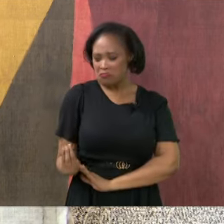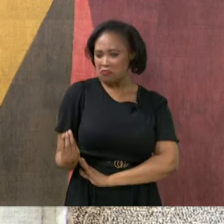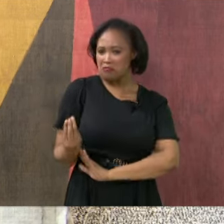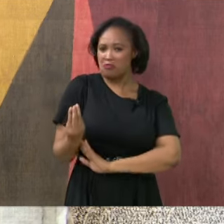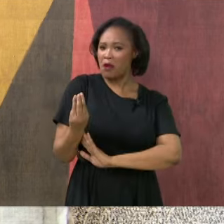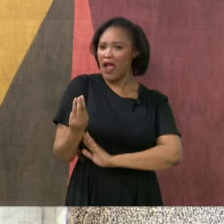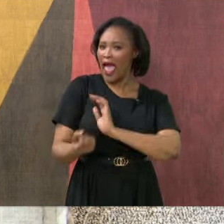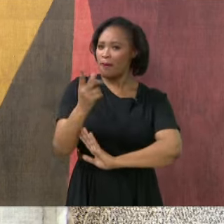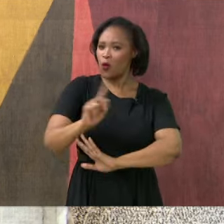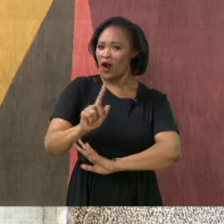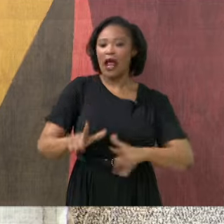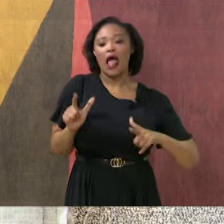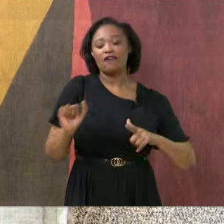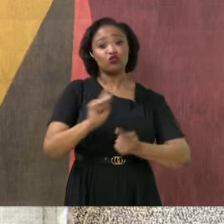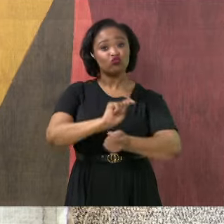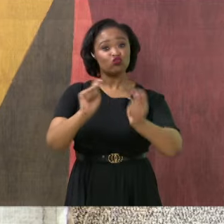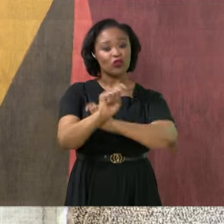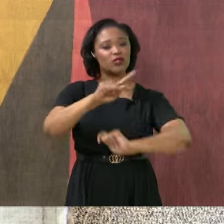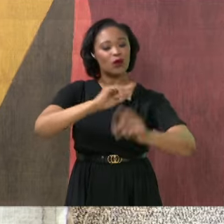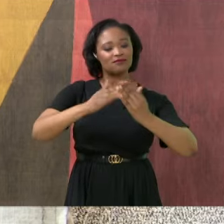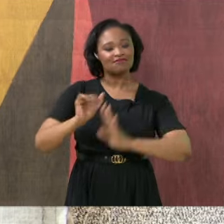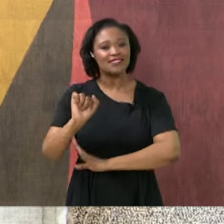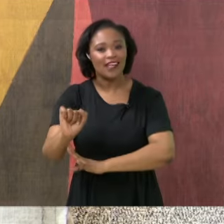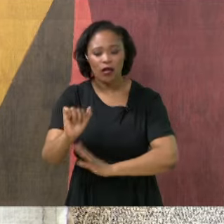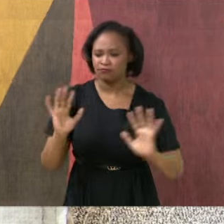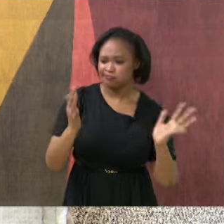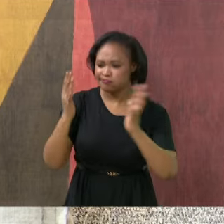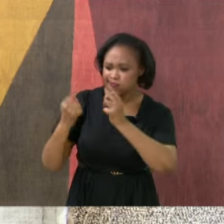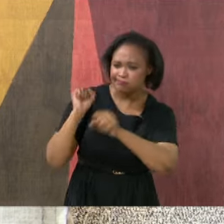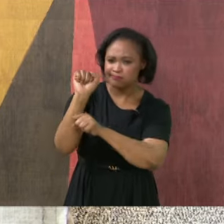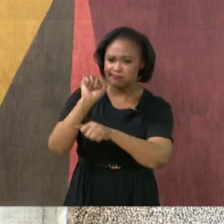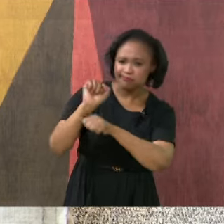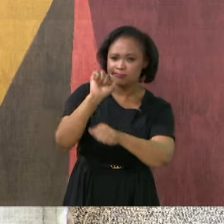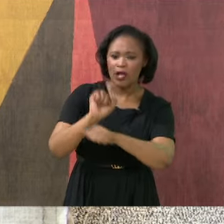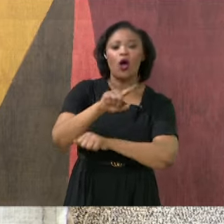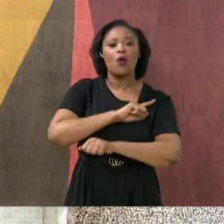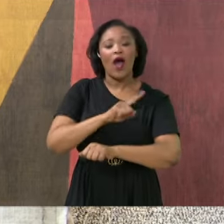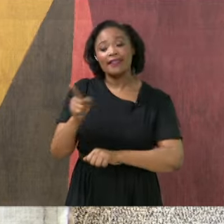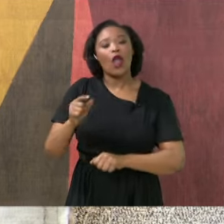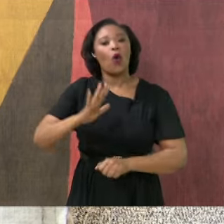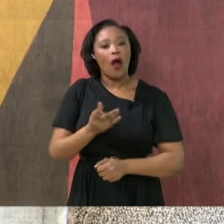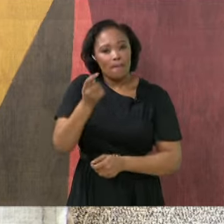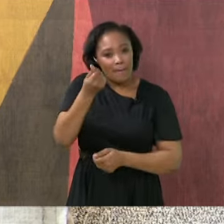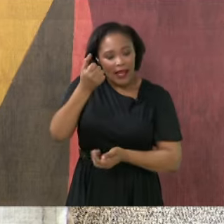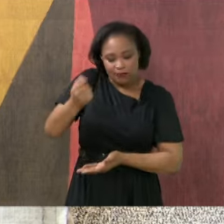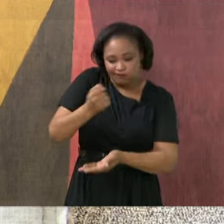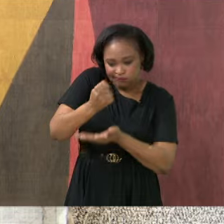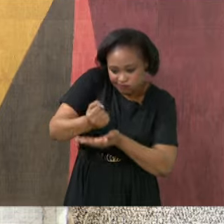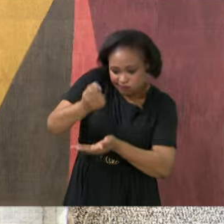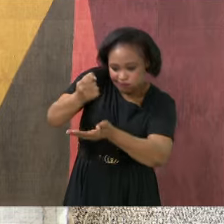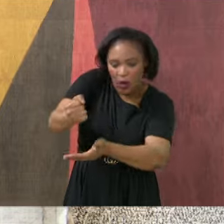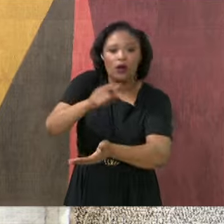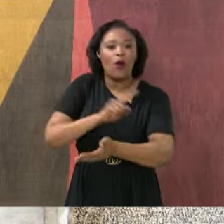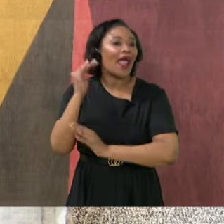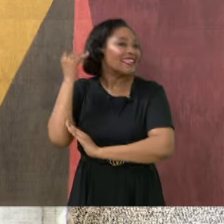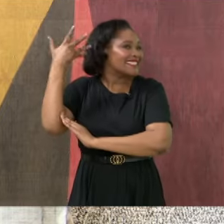when her community rallied and raised funds so that she could get a cochlear implant operation, to where she is now. We're about to learn more about the queen